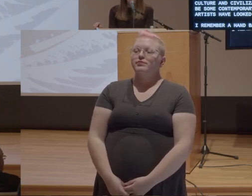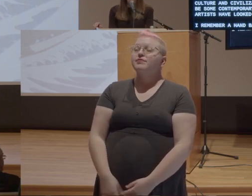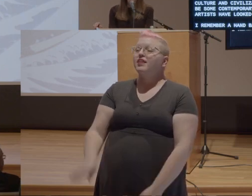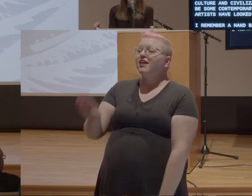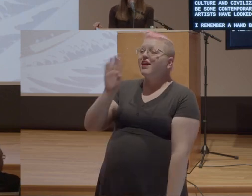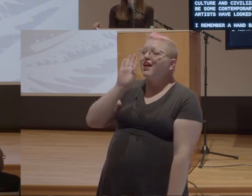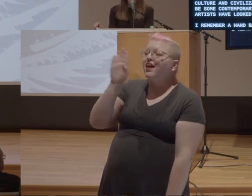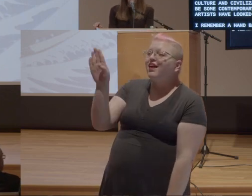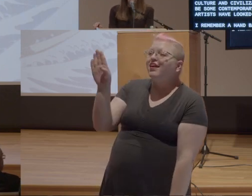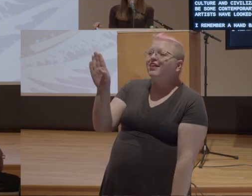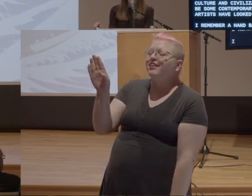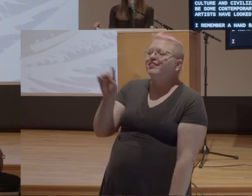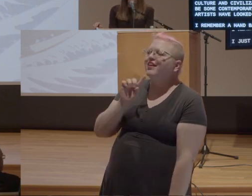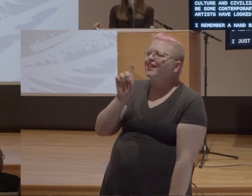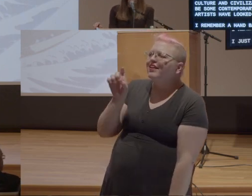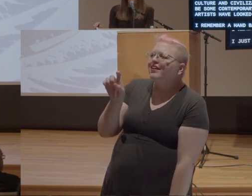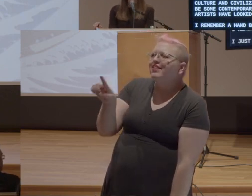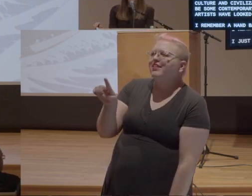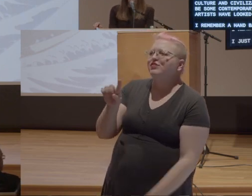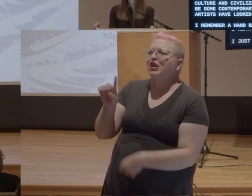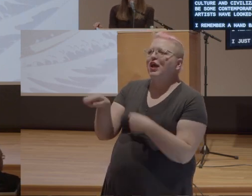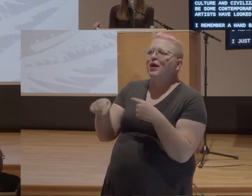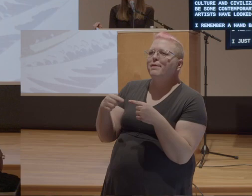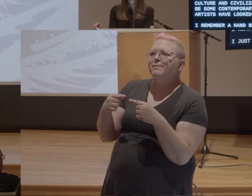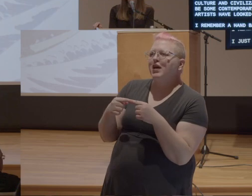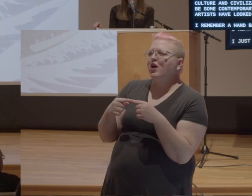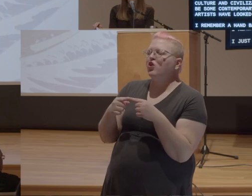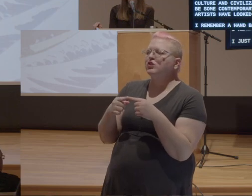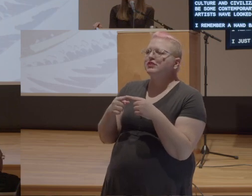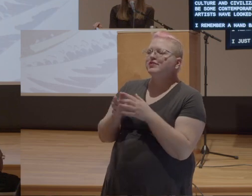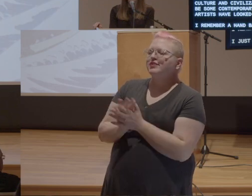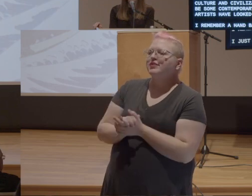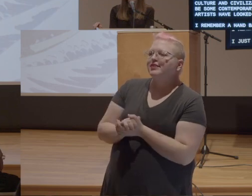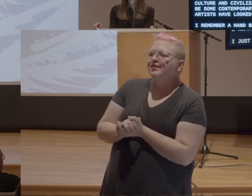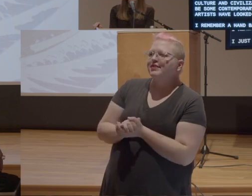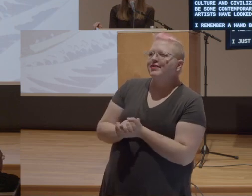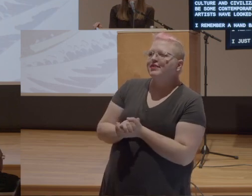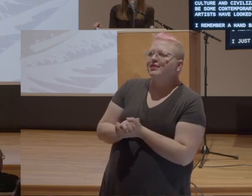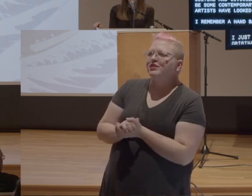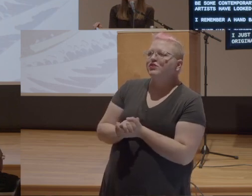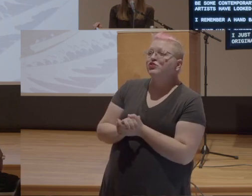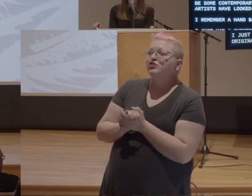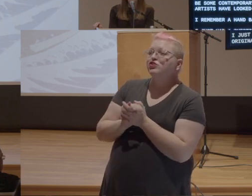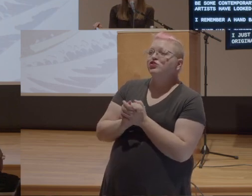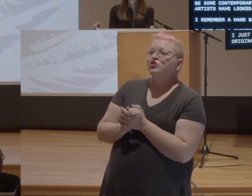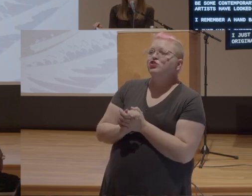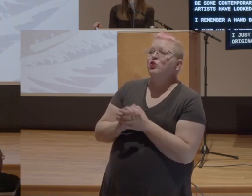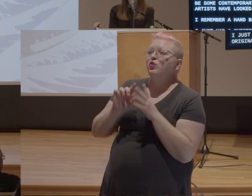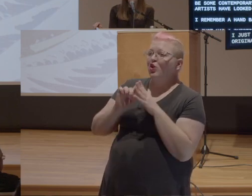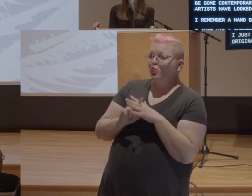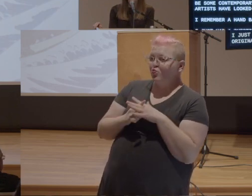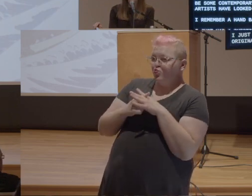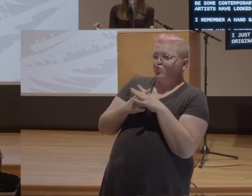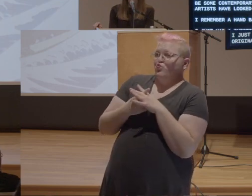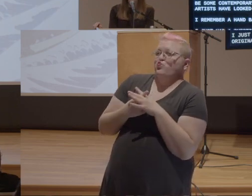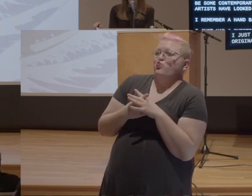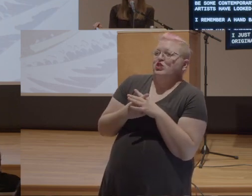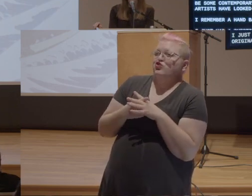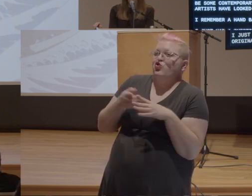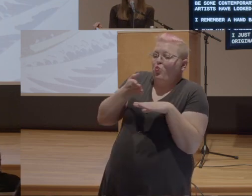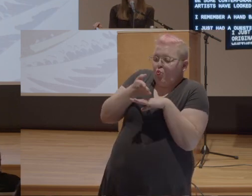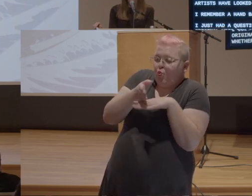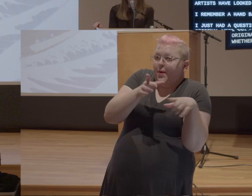Hi. I just had a question on whether any of the original woodblocks are still in existence and